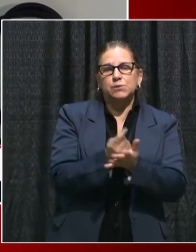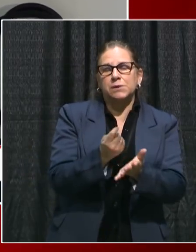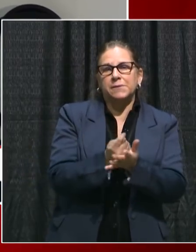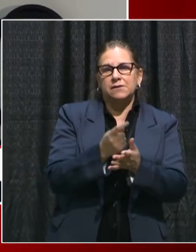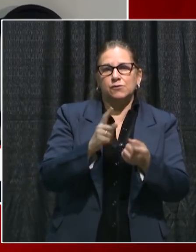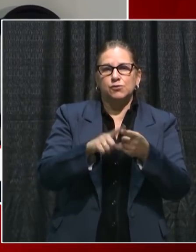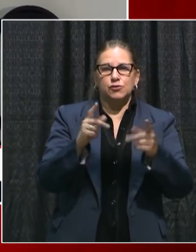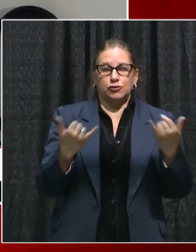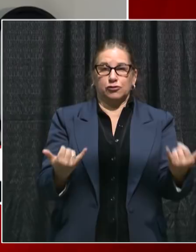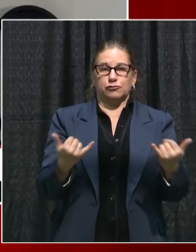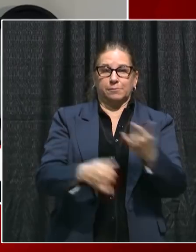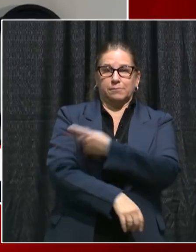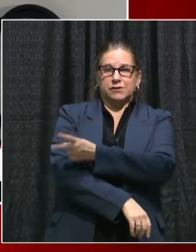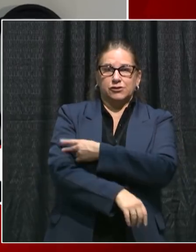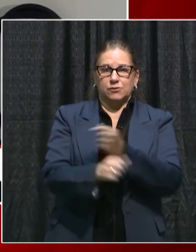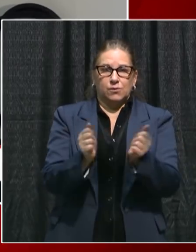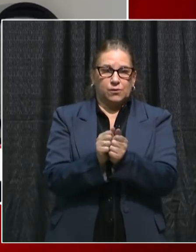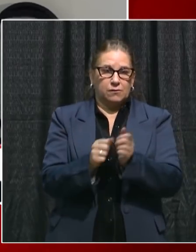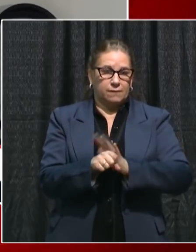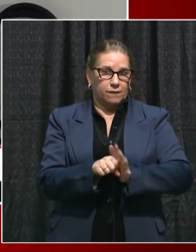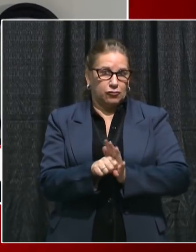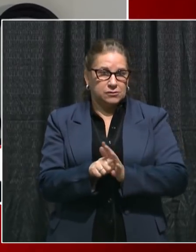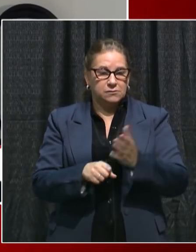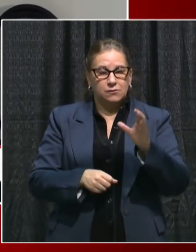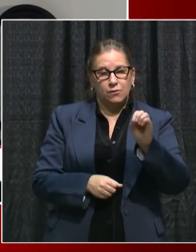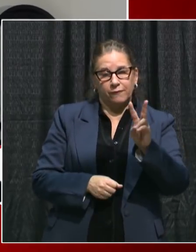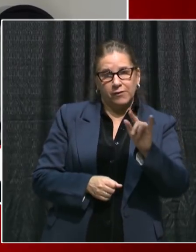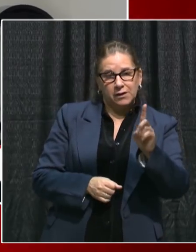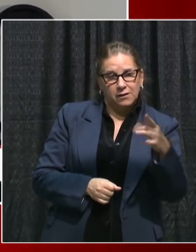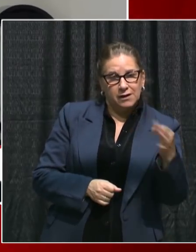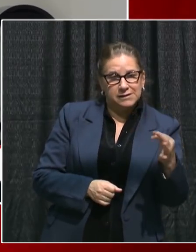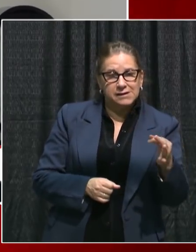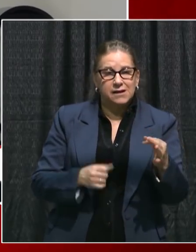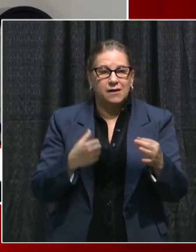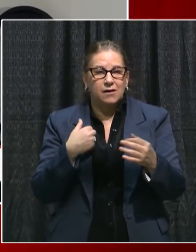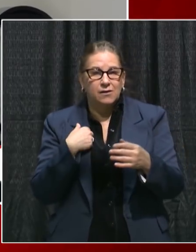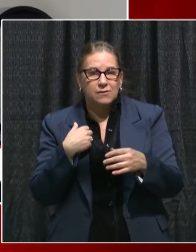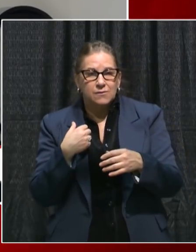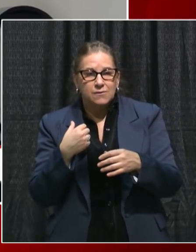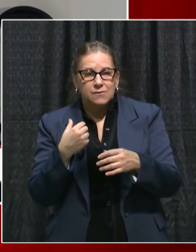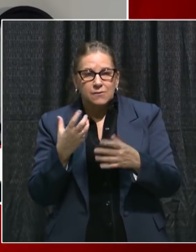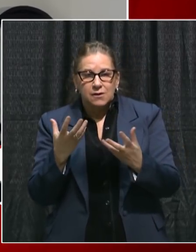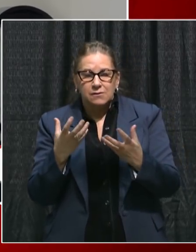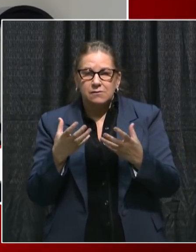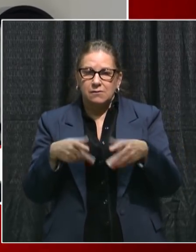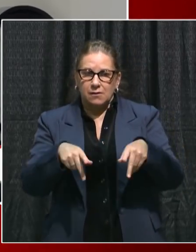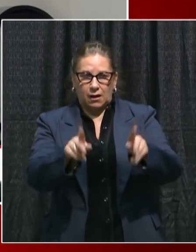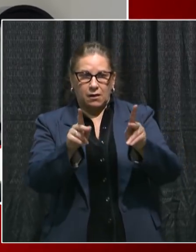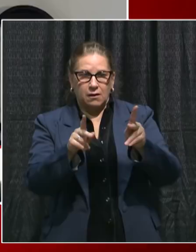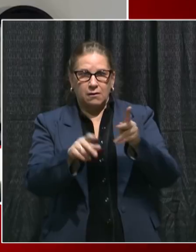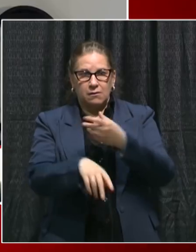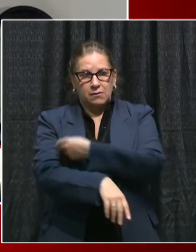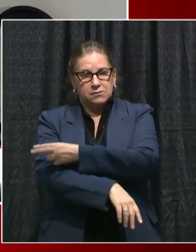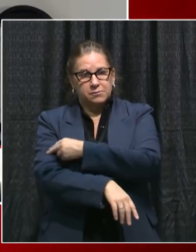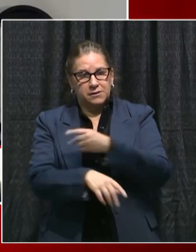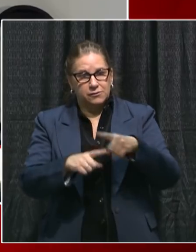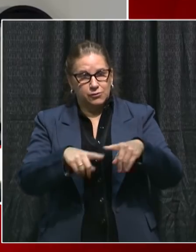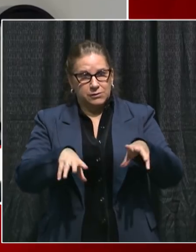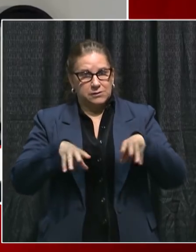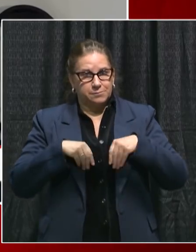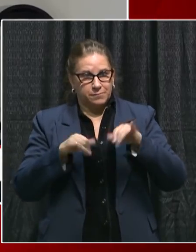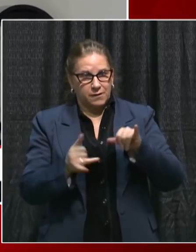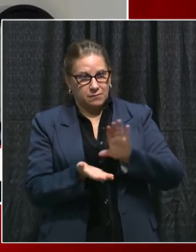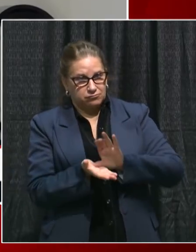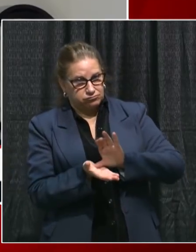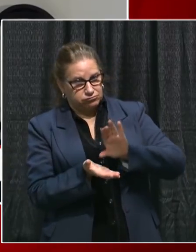positive patients. We will plan to allow our hospitals to accept the allocation. We are not